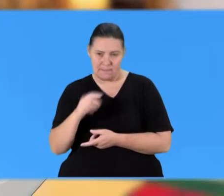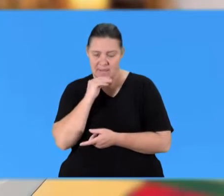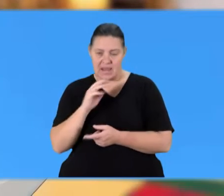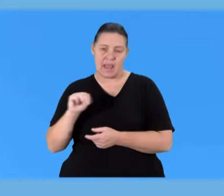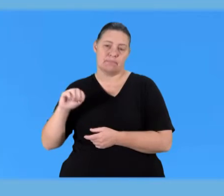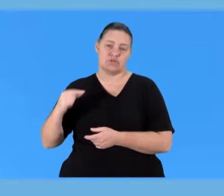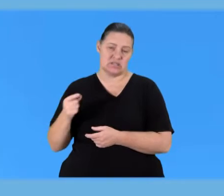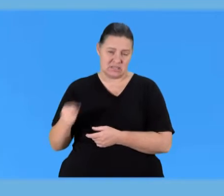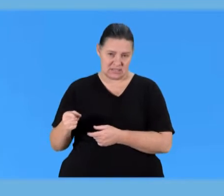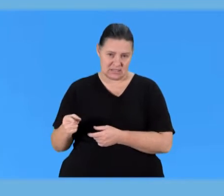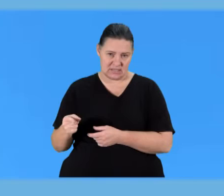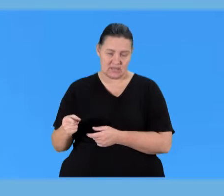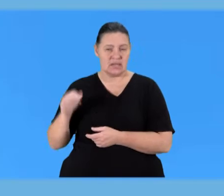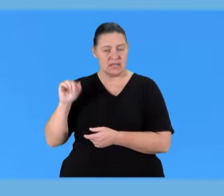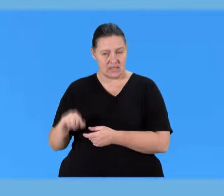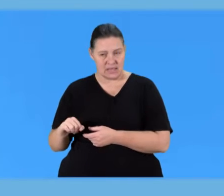to be a combination of our our